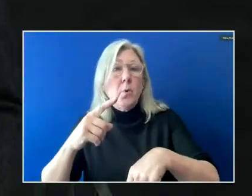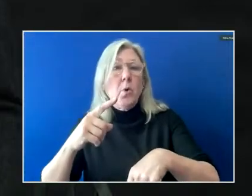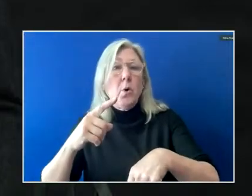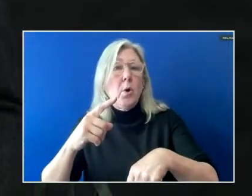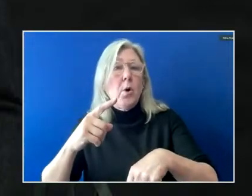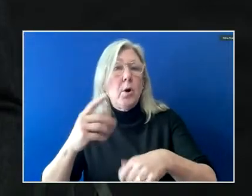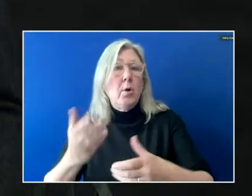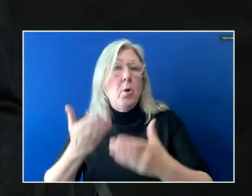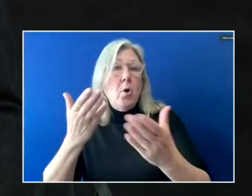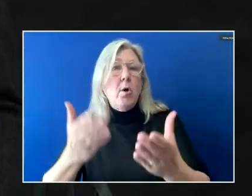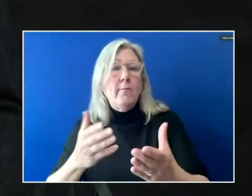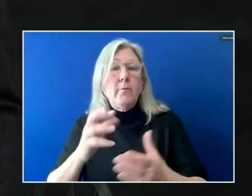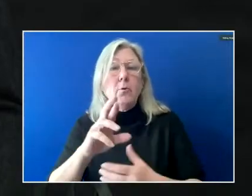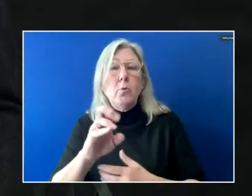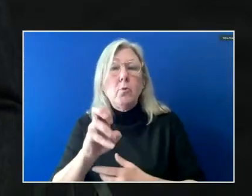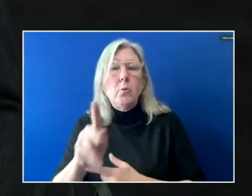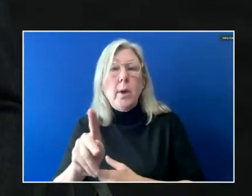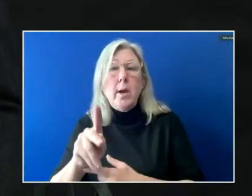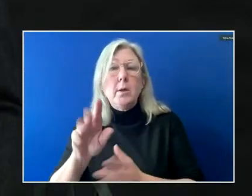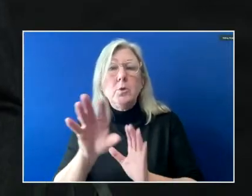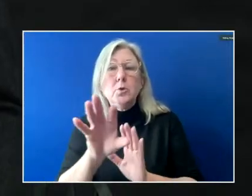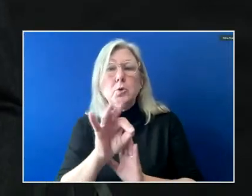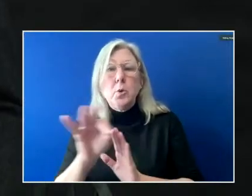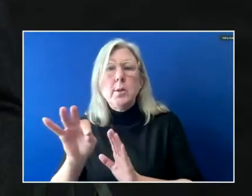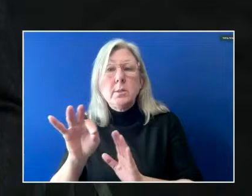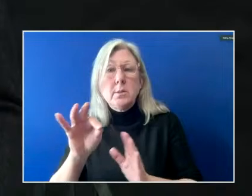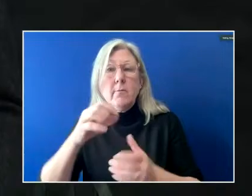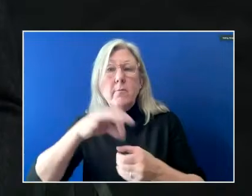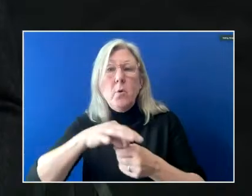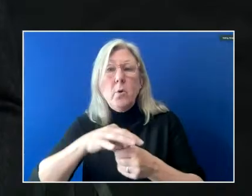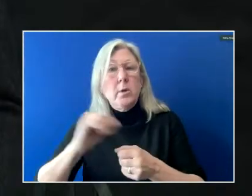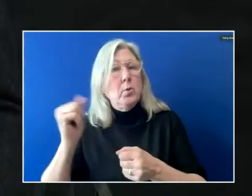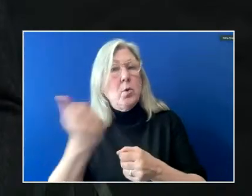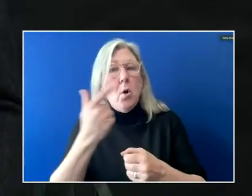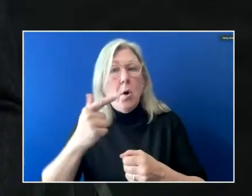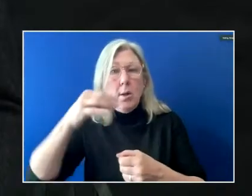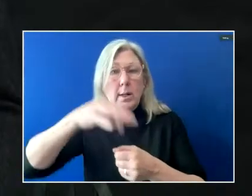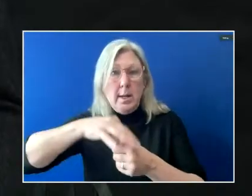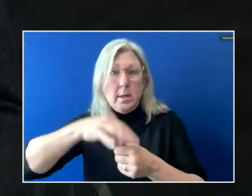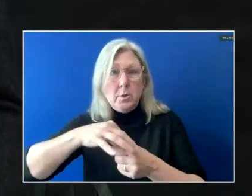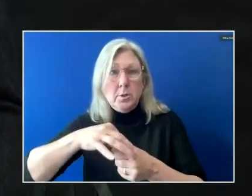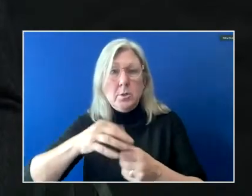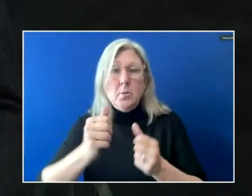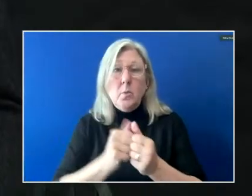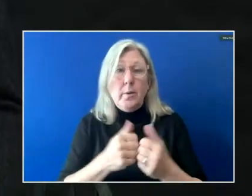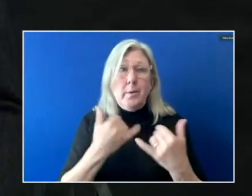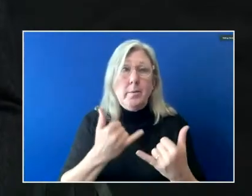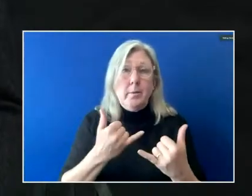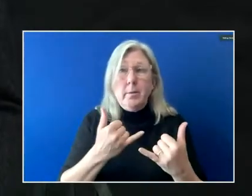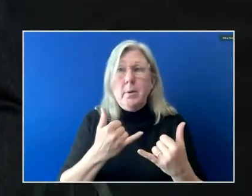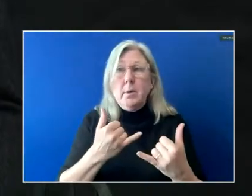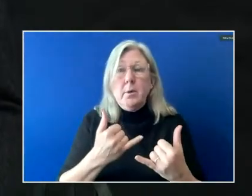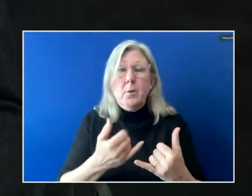all elections with the escalating dysfunction in our overwhelmingly two-party system we are overdue to find